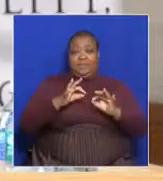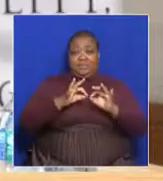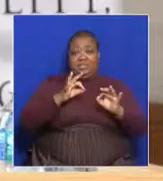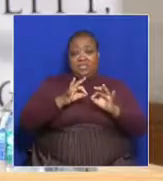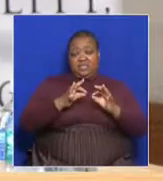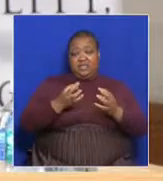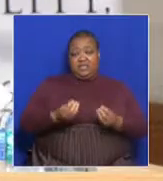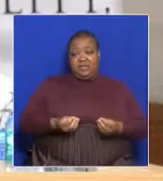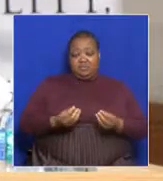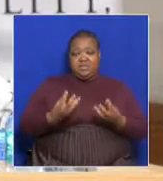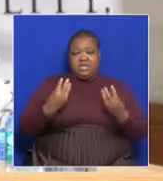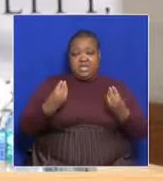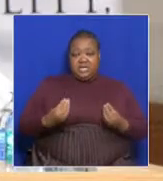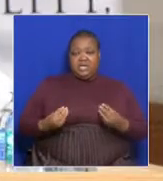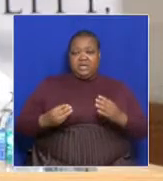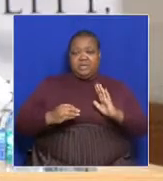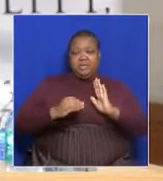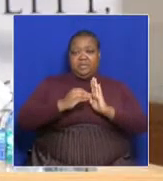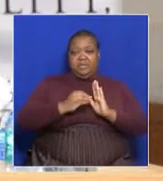number often enough,